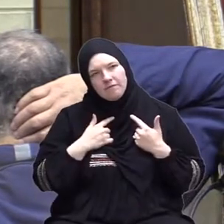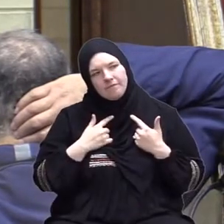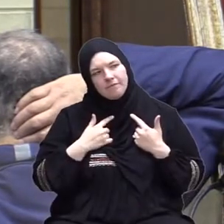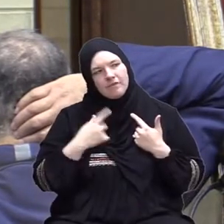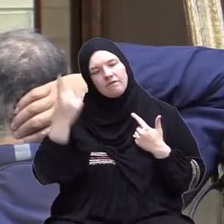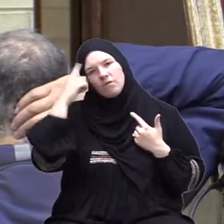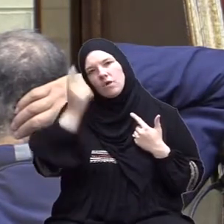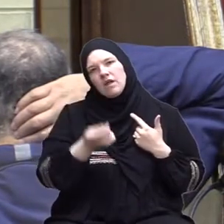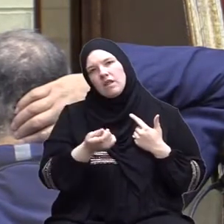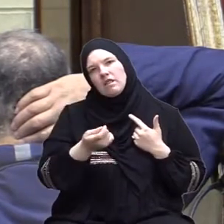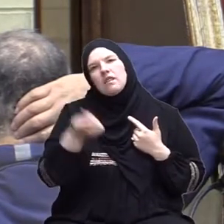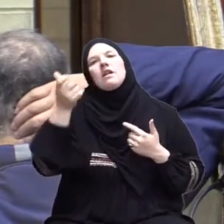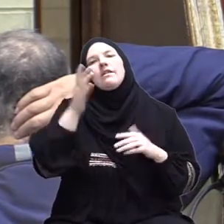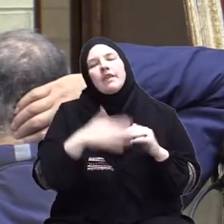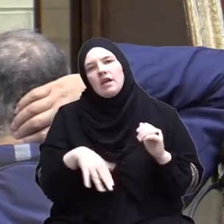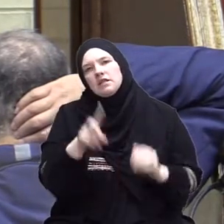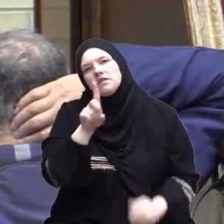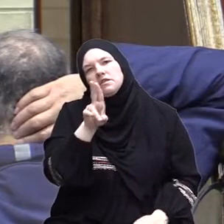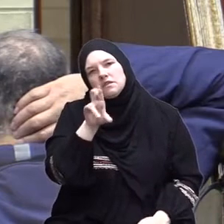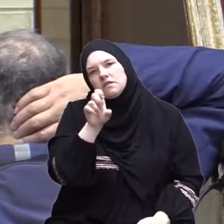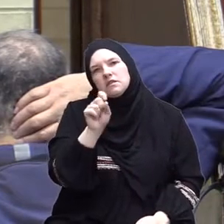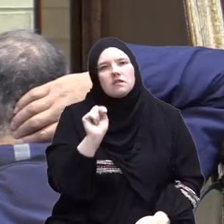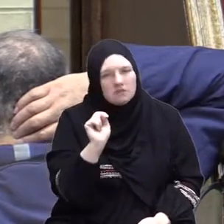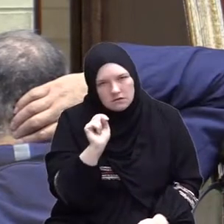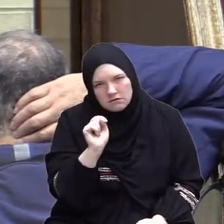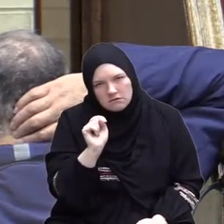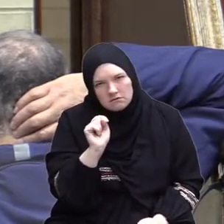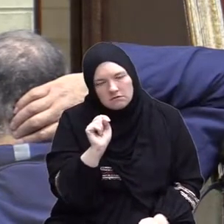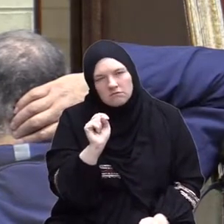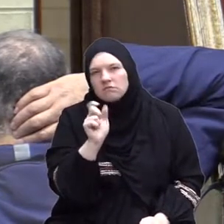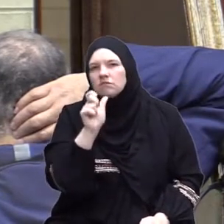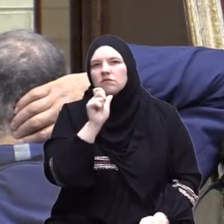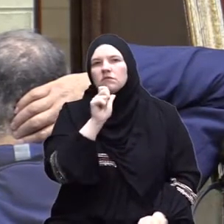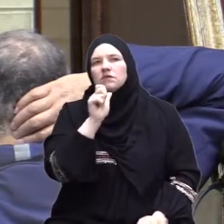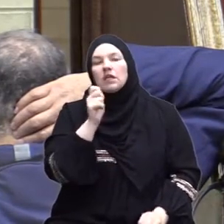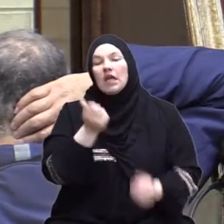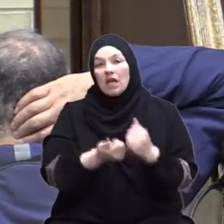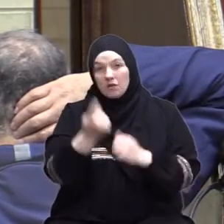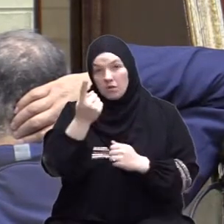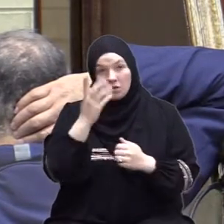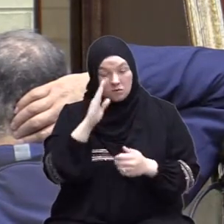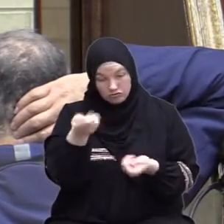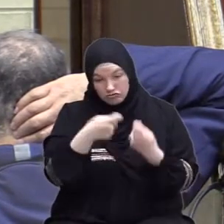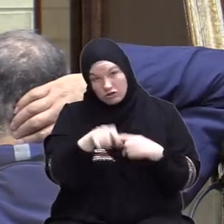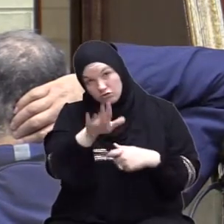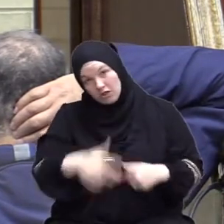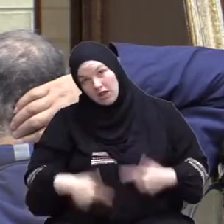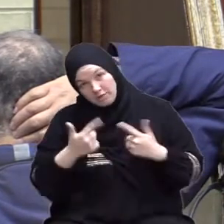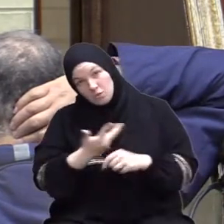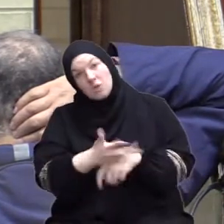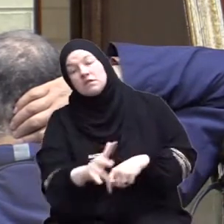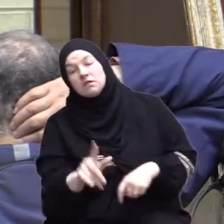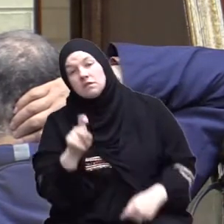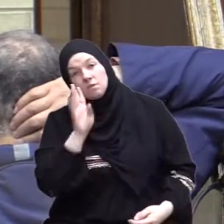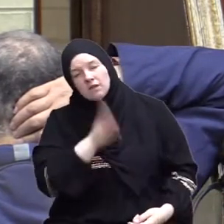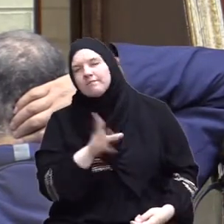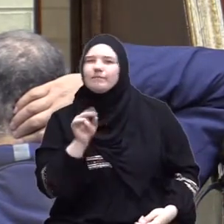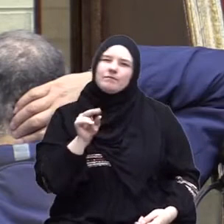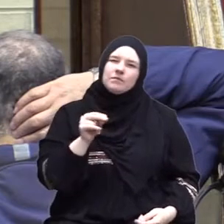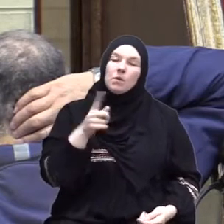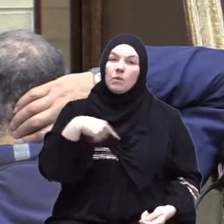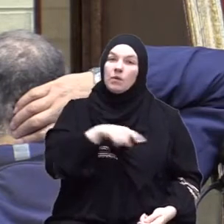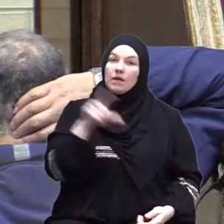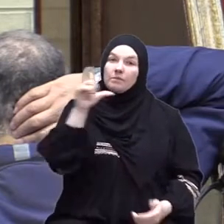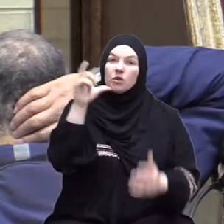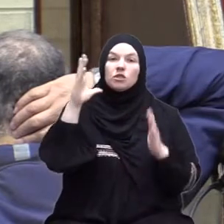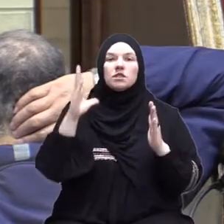for little than dust. Nobody in their right mind would do this. Do we